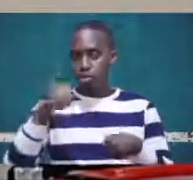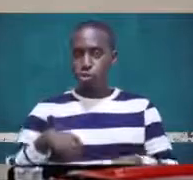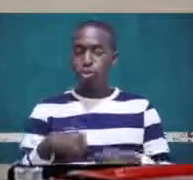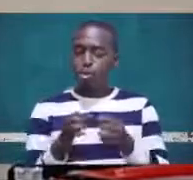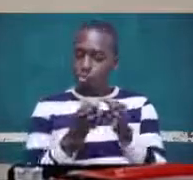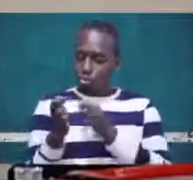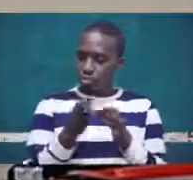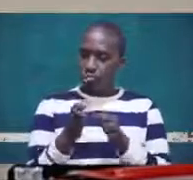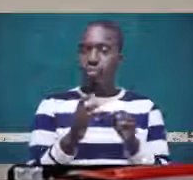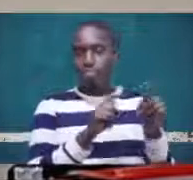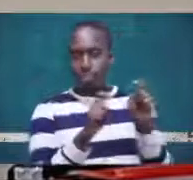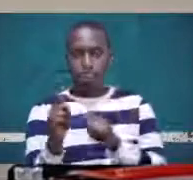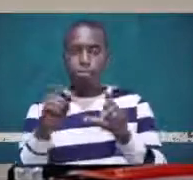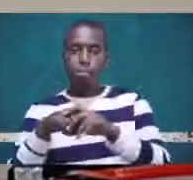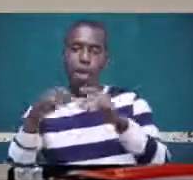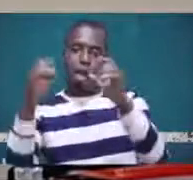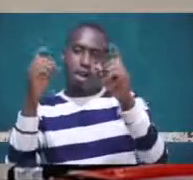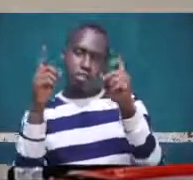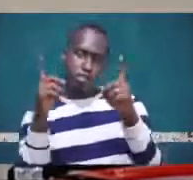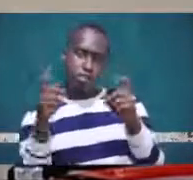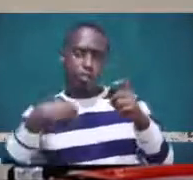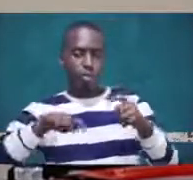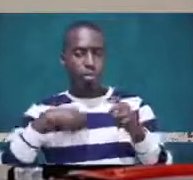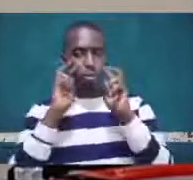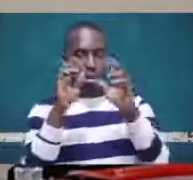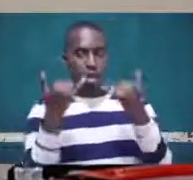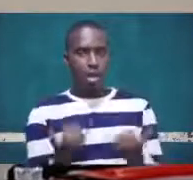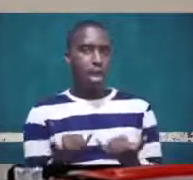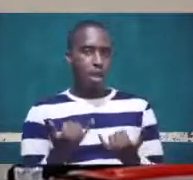interpret it, and transfer it into a picture that you see right now.